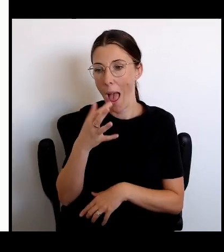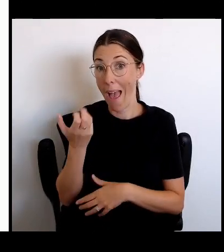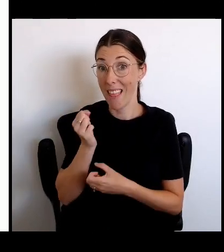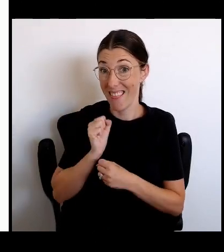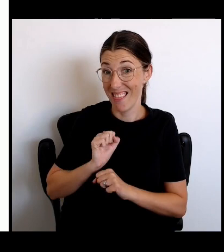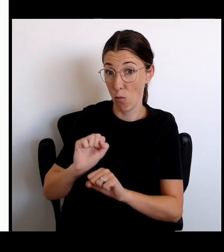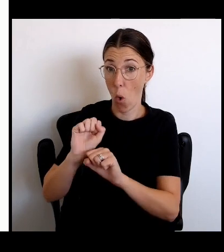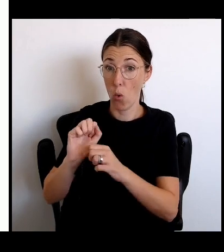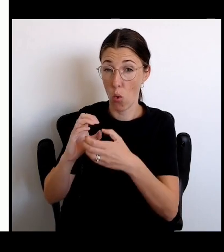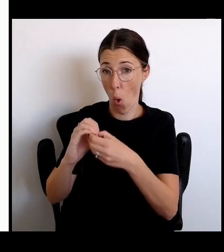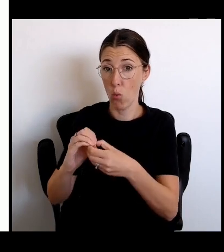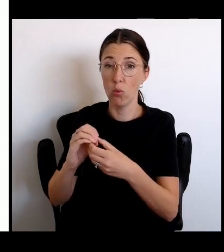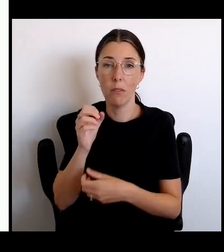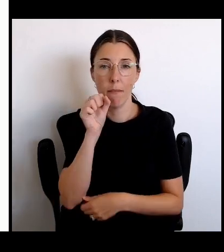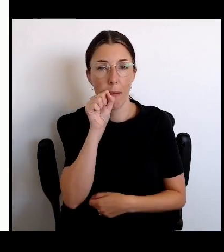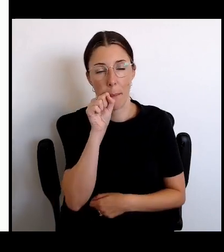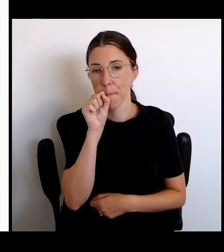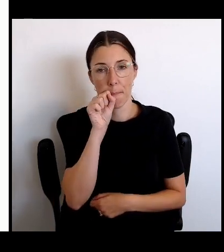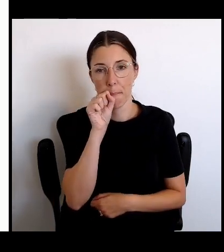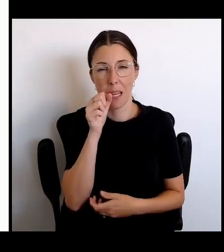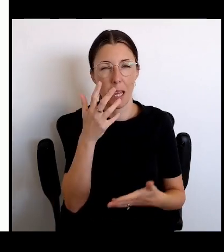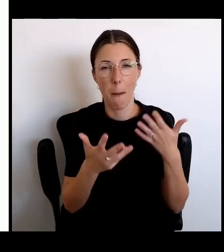and the committed segments. And I think this is another